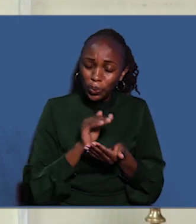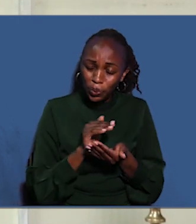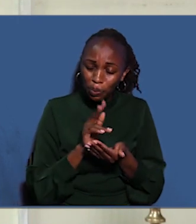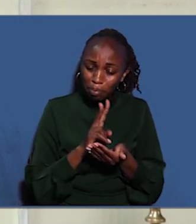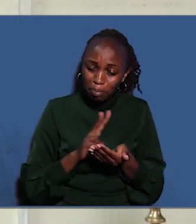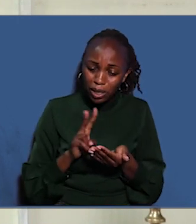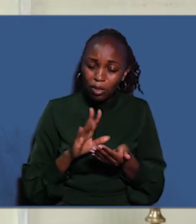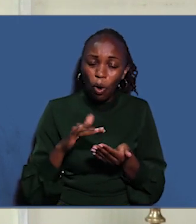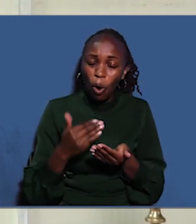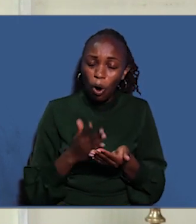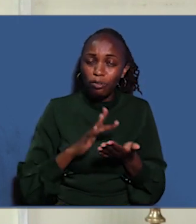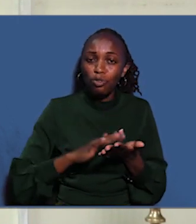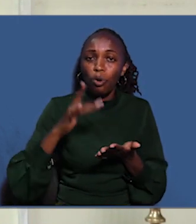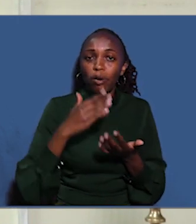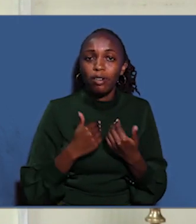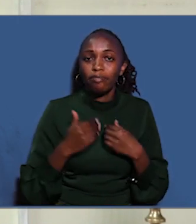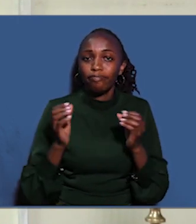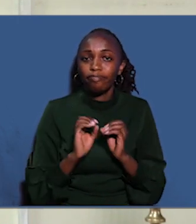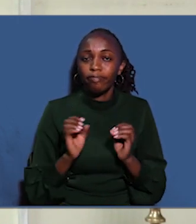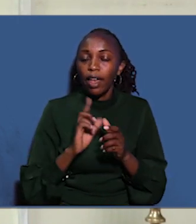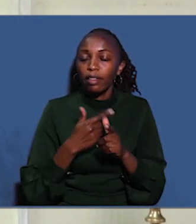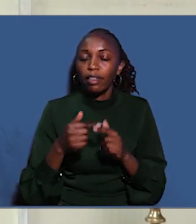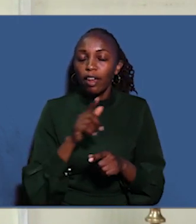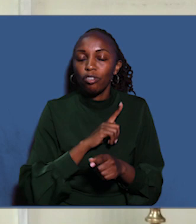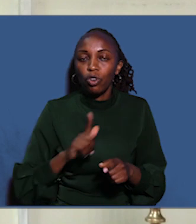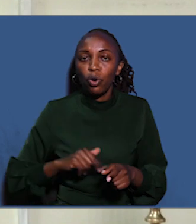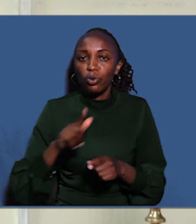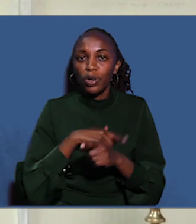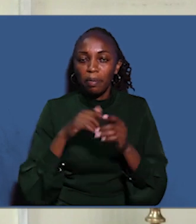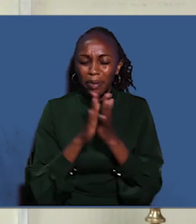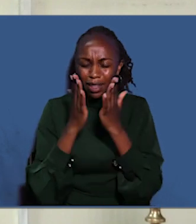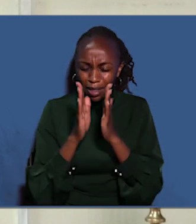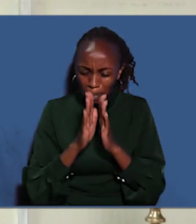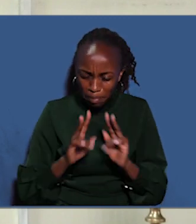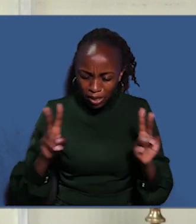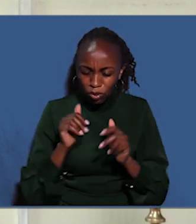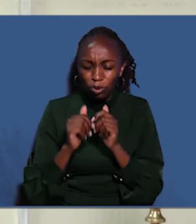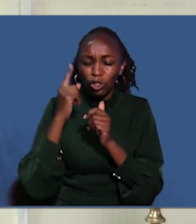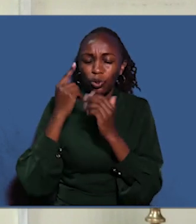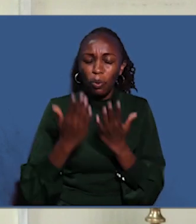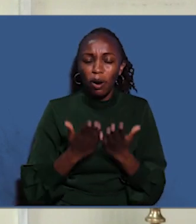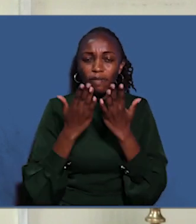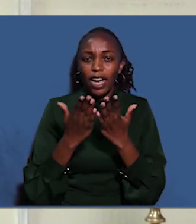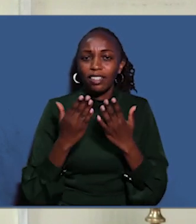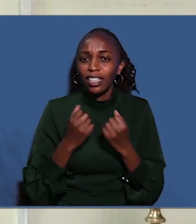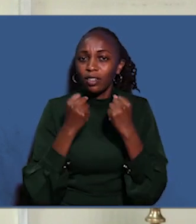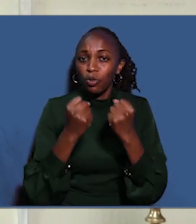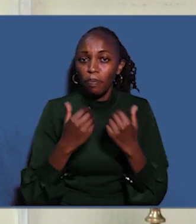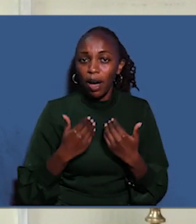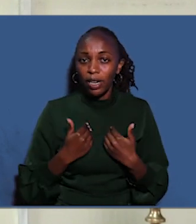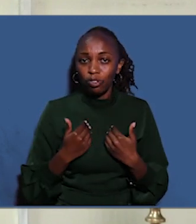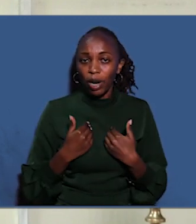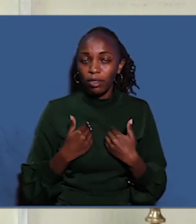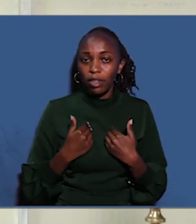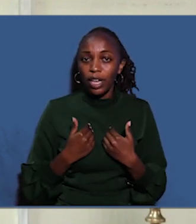or fallen short of your glory. Lord, we pray that your peace, which you provide, shall be our strength. Thank you